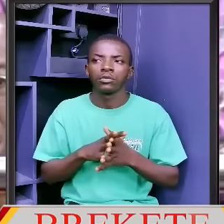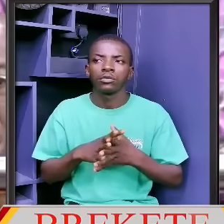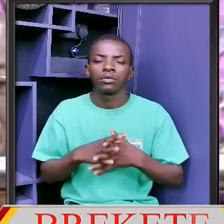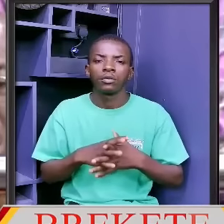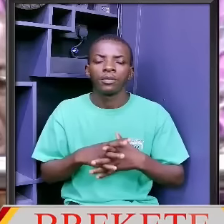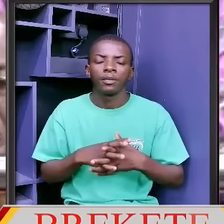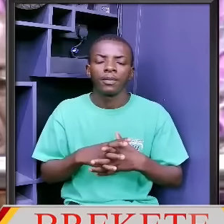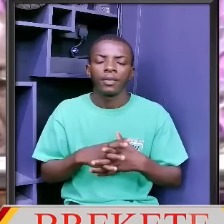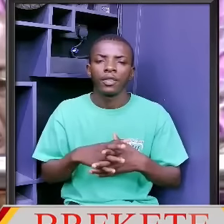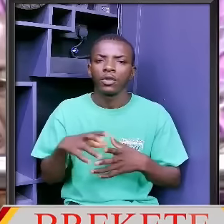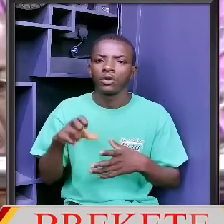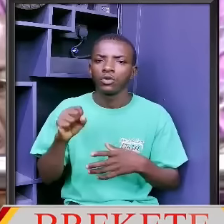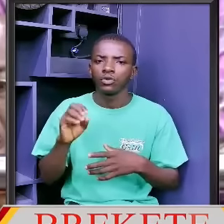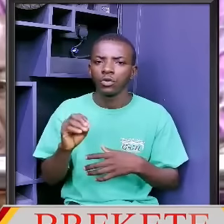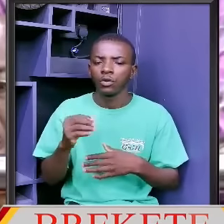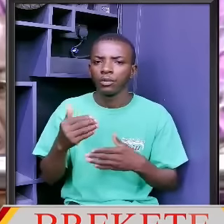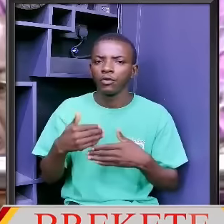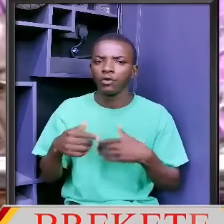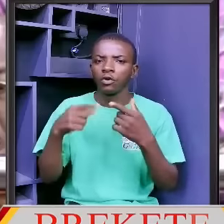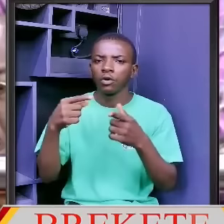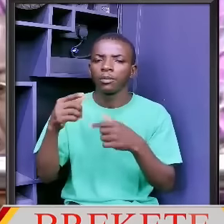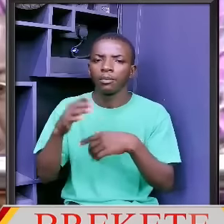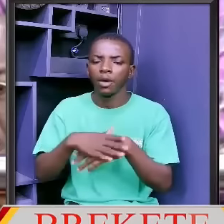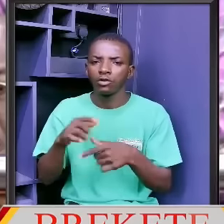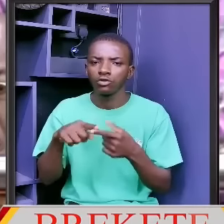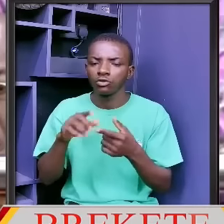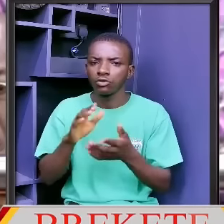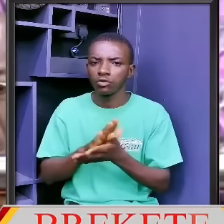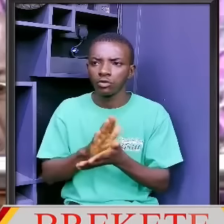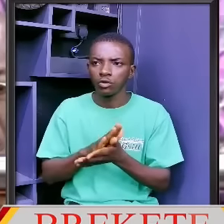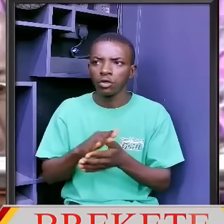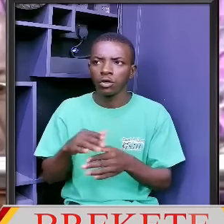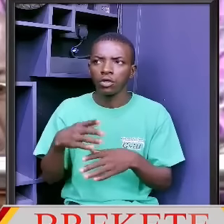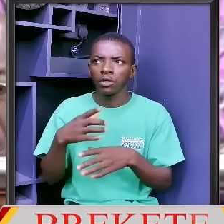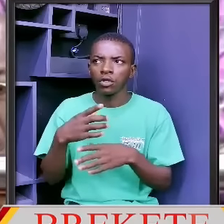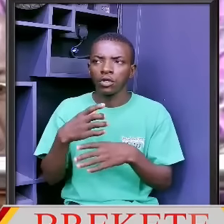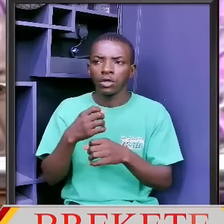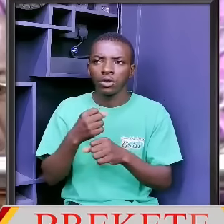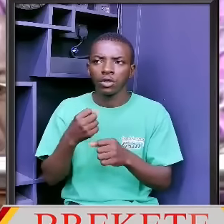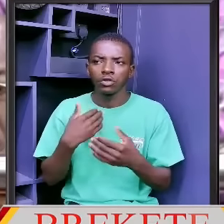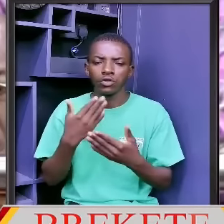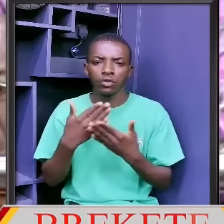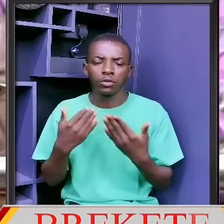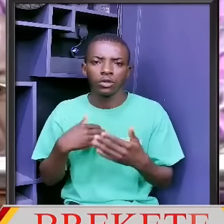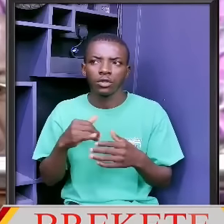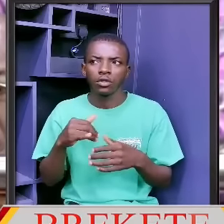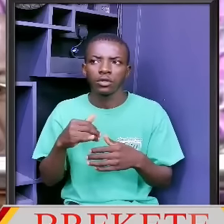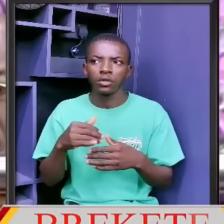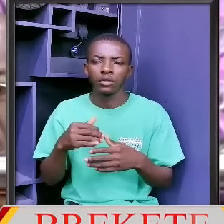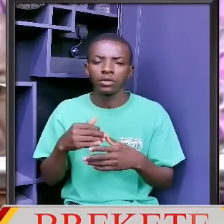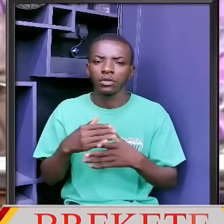school. So before going back to school, I get somebody that is taking care